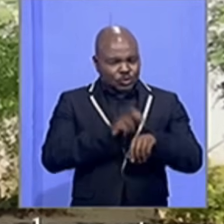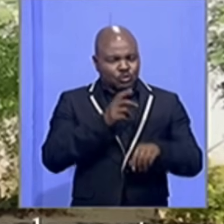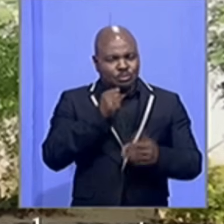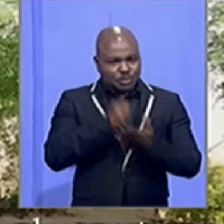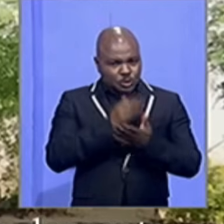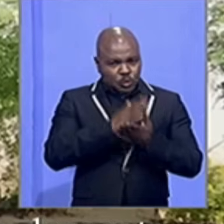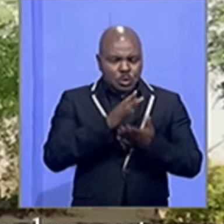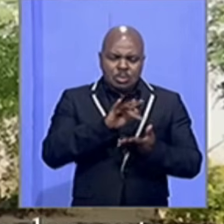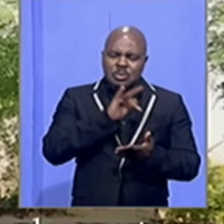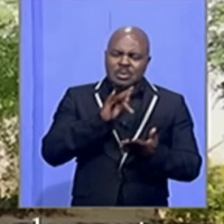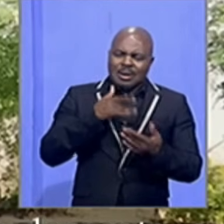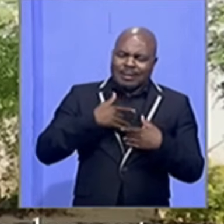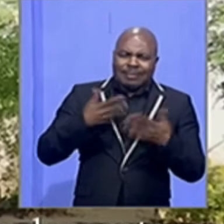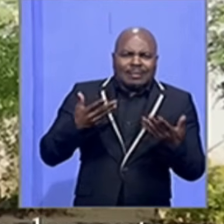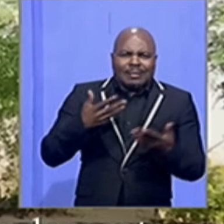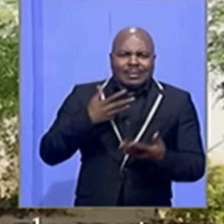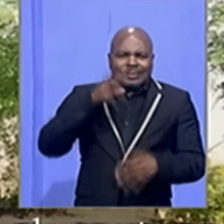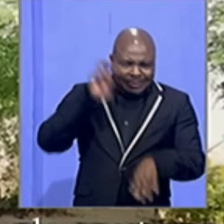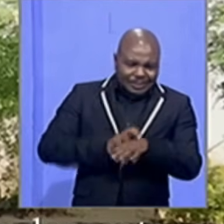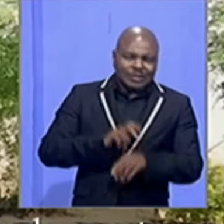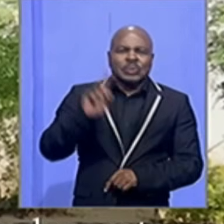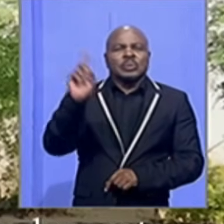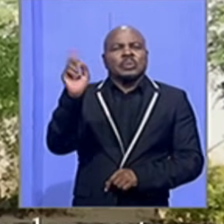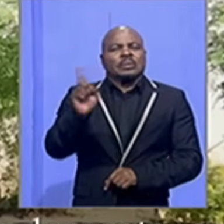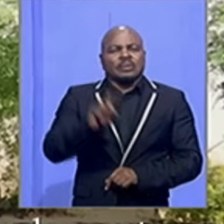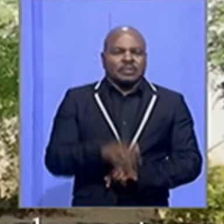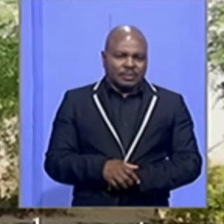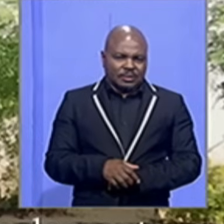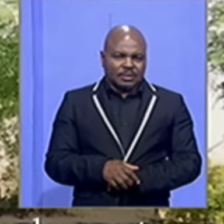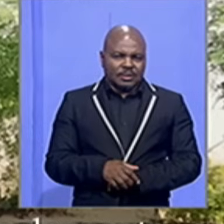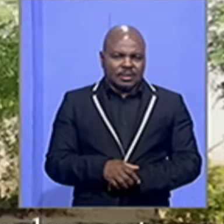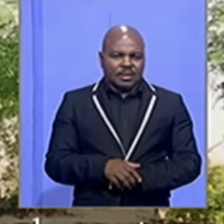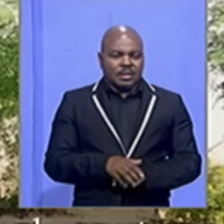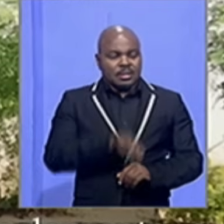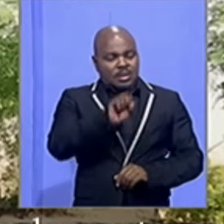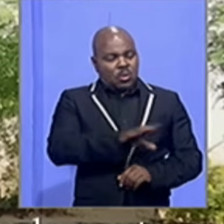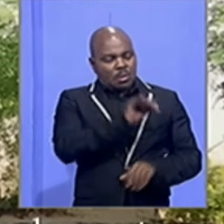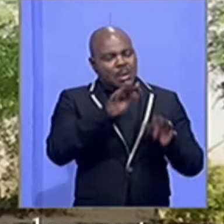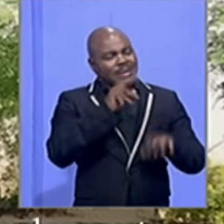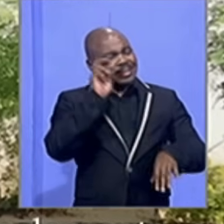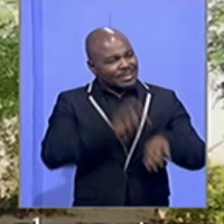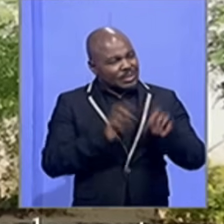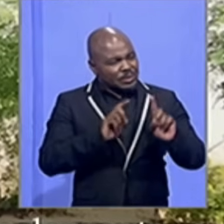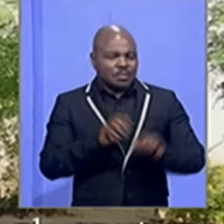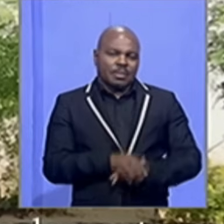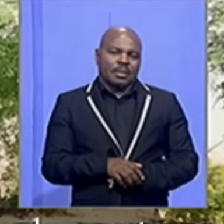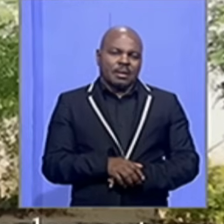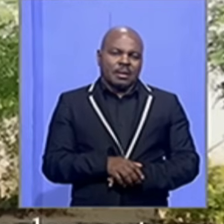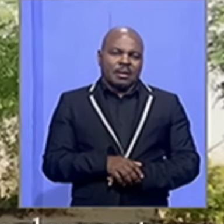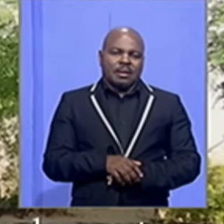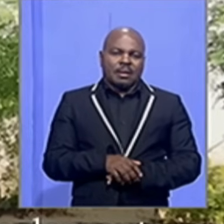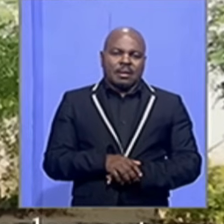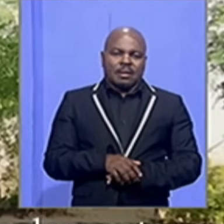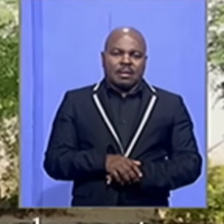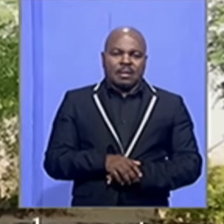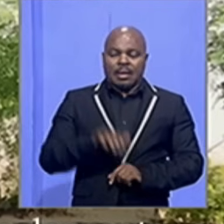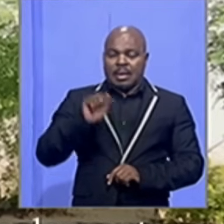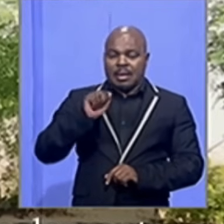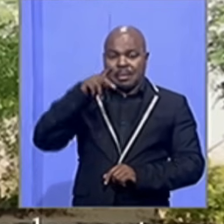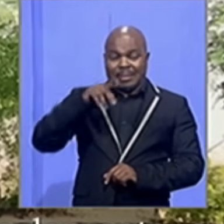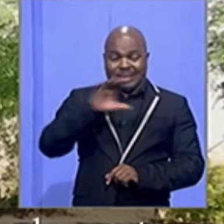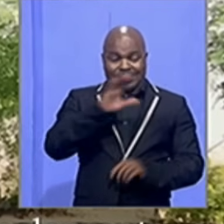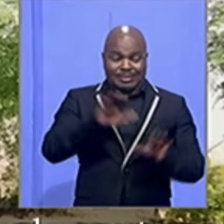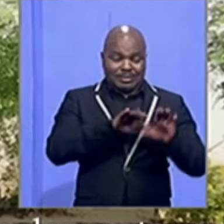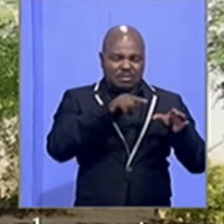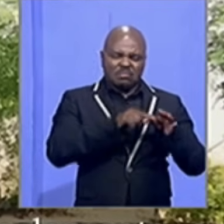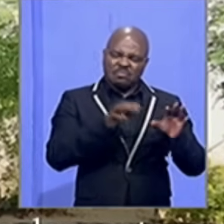botse na re emi kae ke ntwe le re nyaka rena re le badudi ba mo South Africa nna ke tswa re ke bona gore APC is a